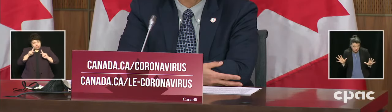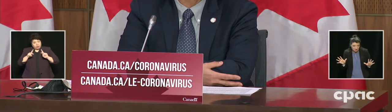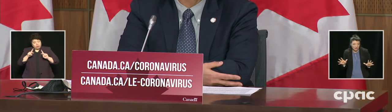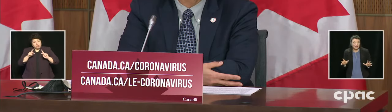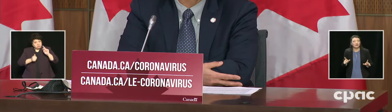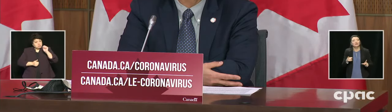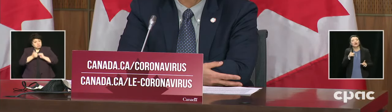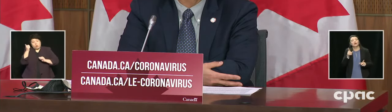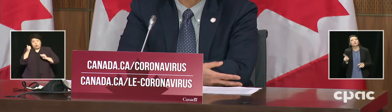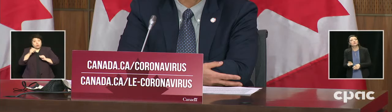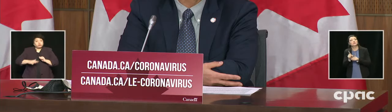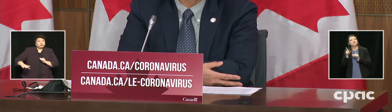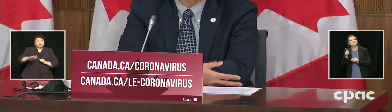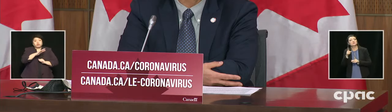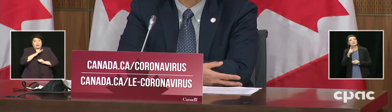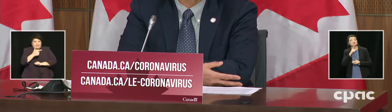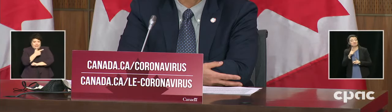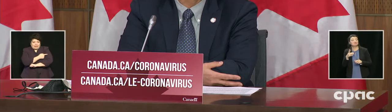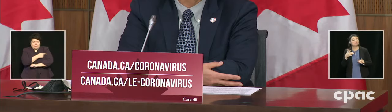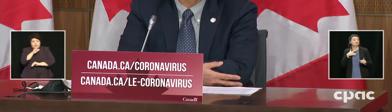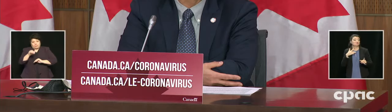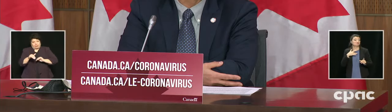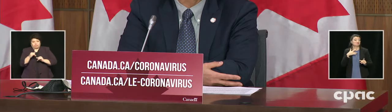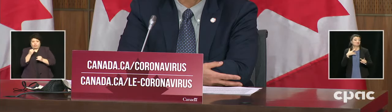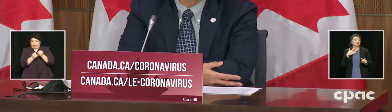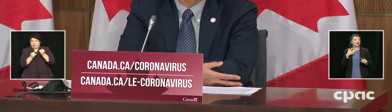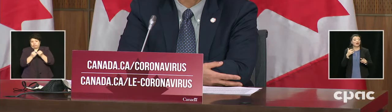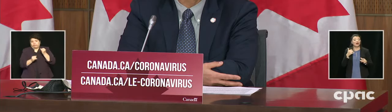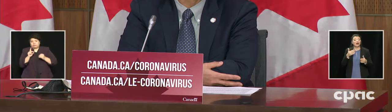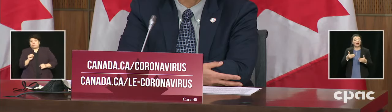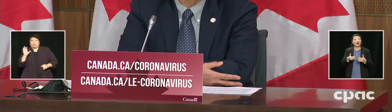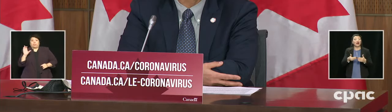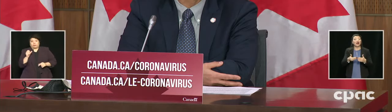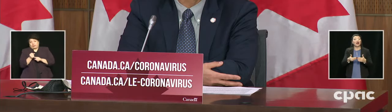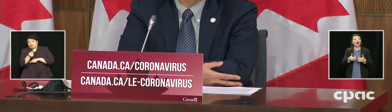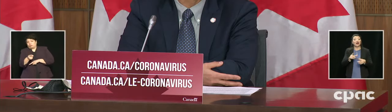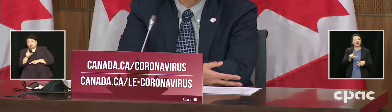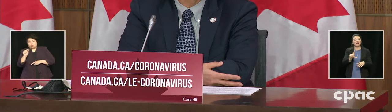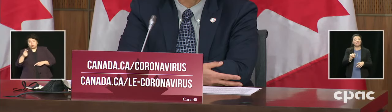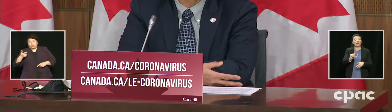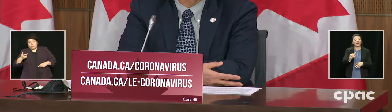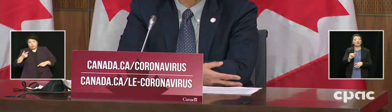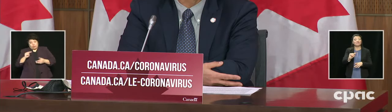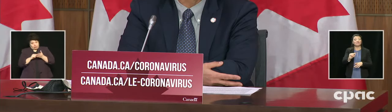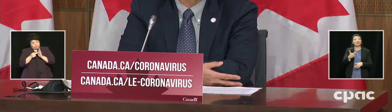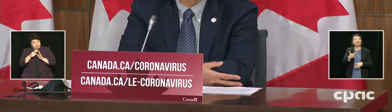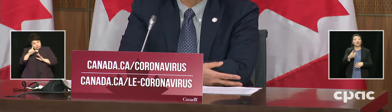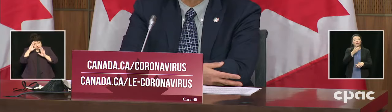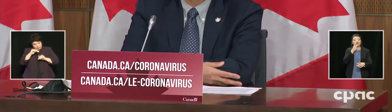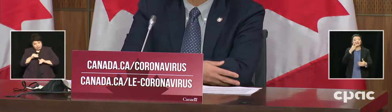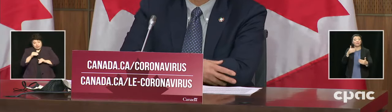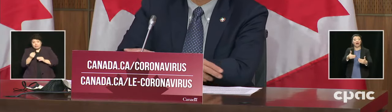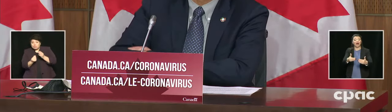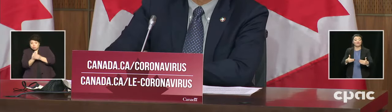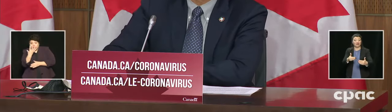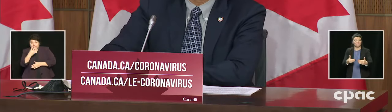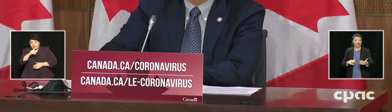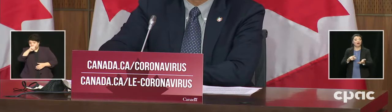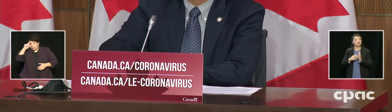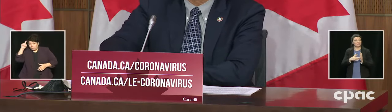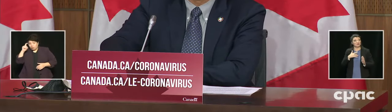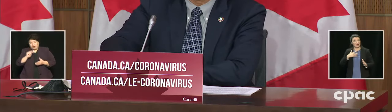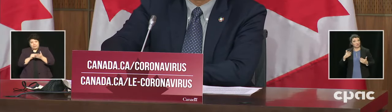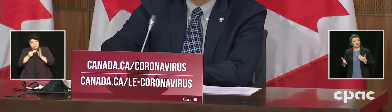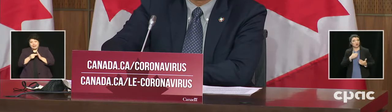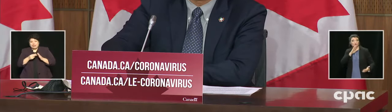should anticipate a significant ramp up of vaccination throughout the spring and the summer? I know you don't want to publicly